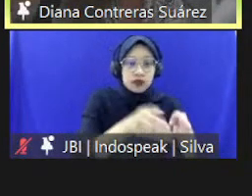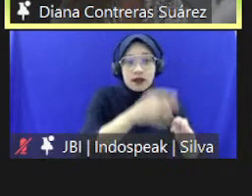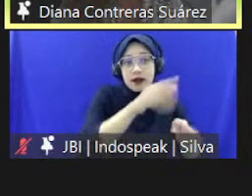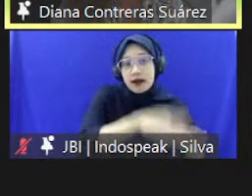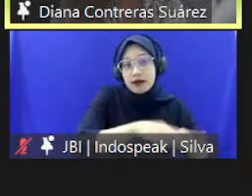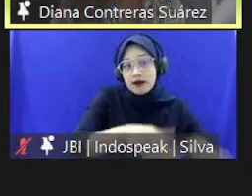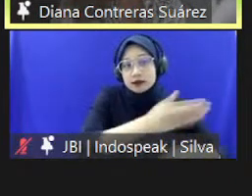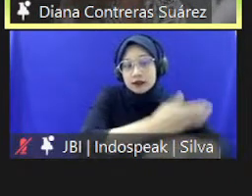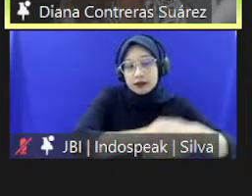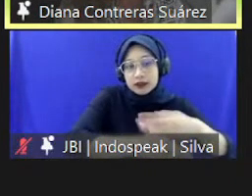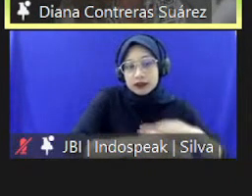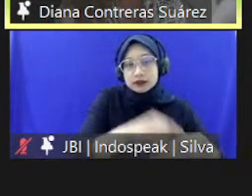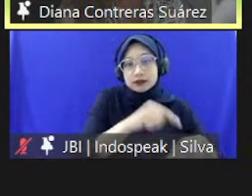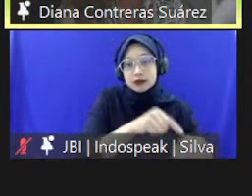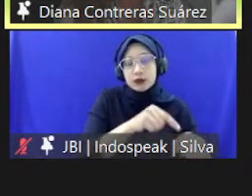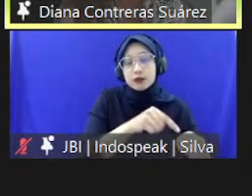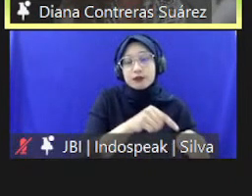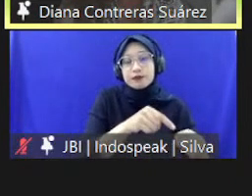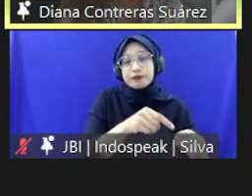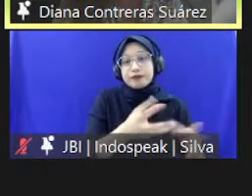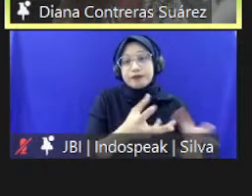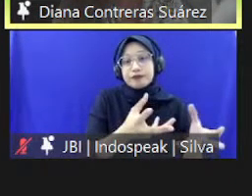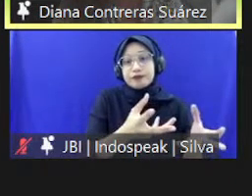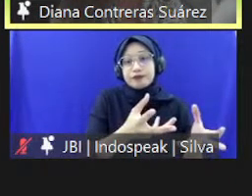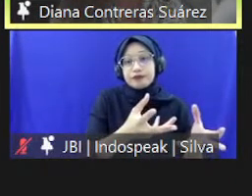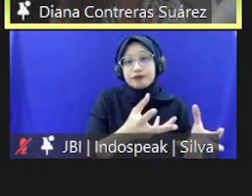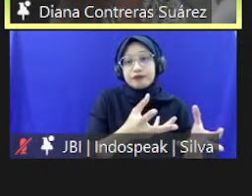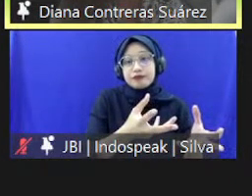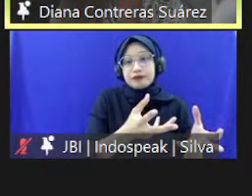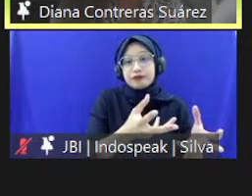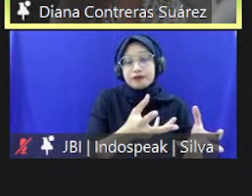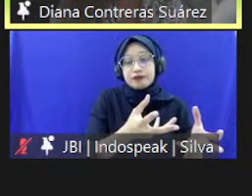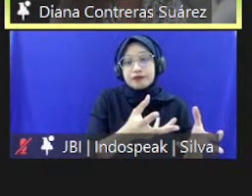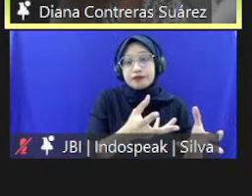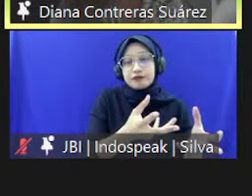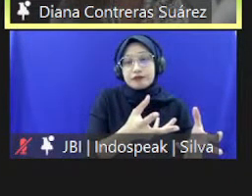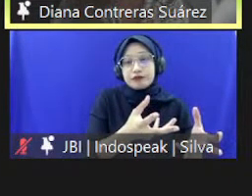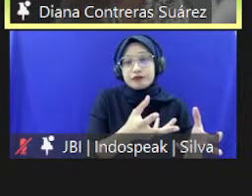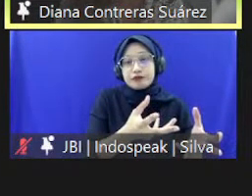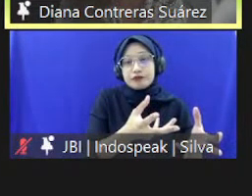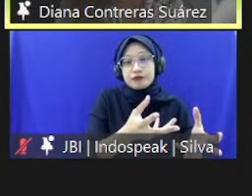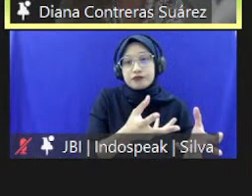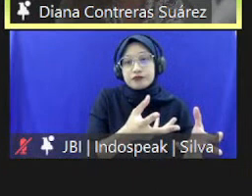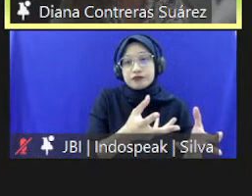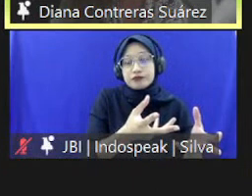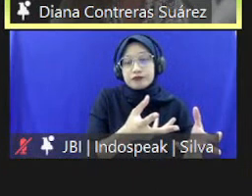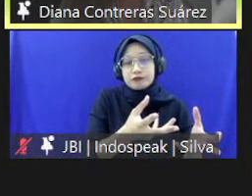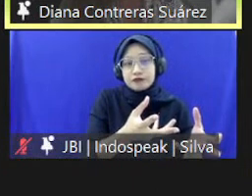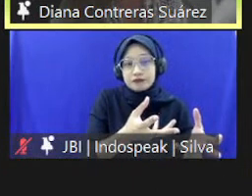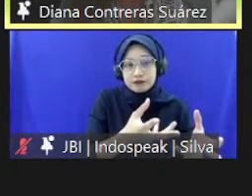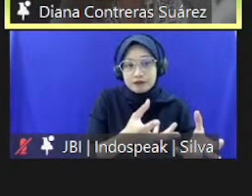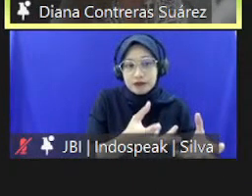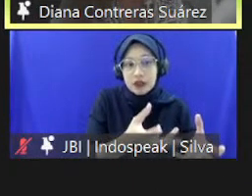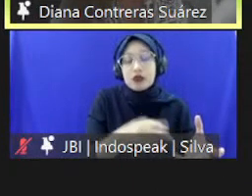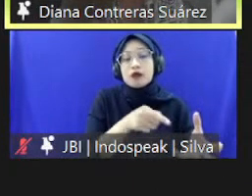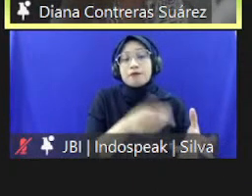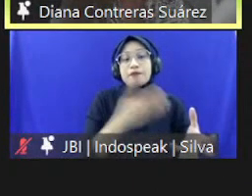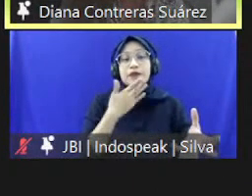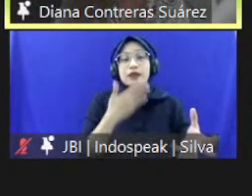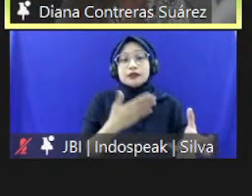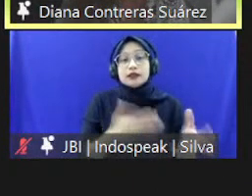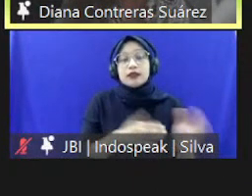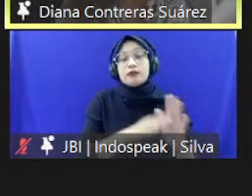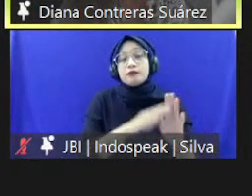it has to decrease the time that they spend in productive activities, and therefore is more likely to have lower levels